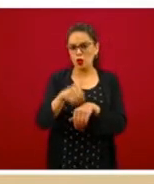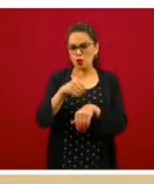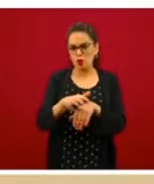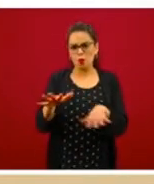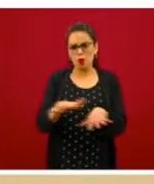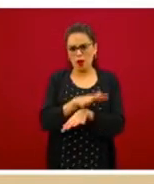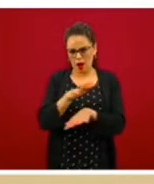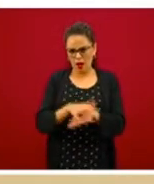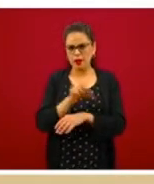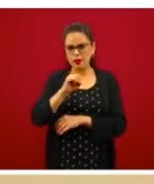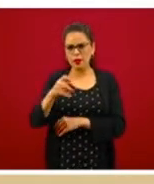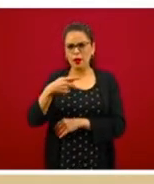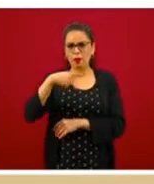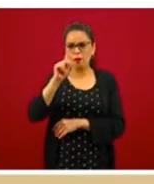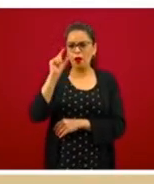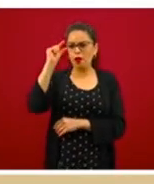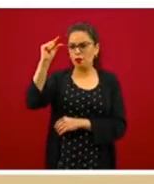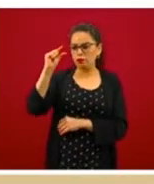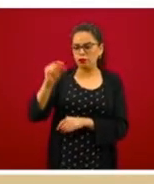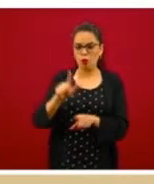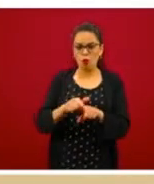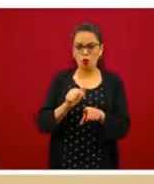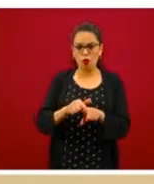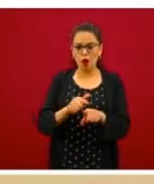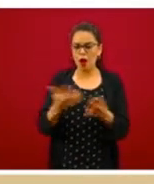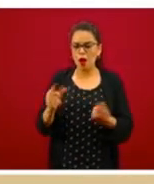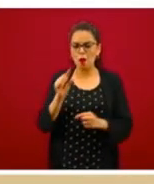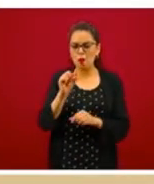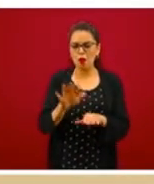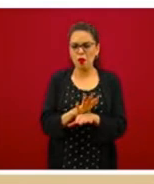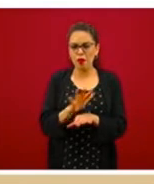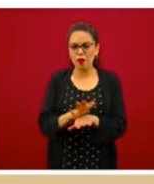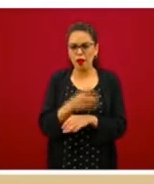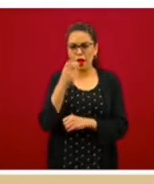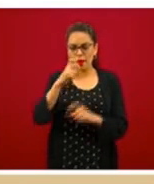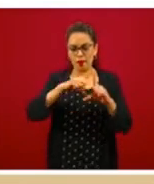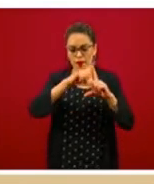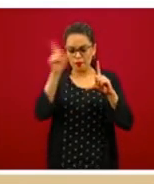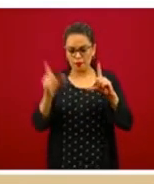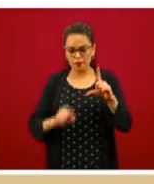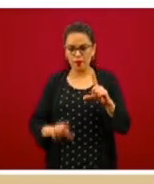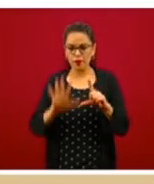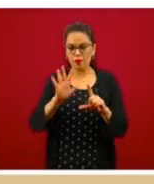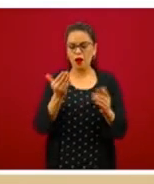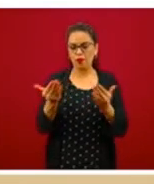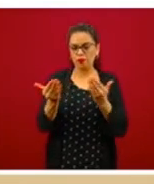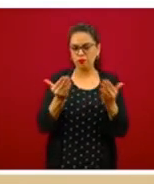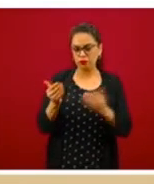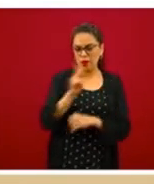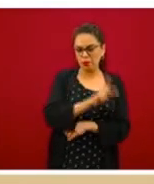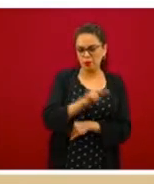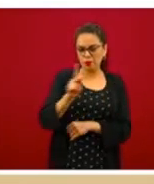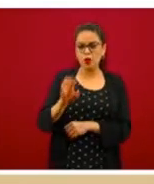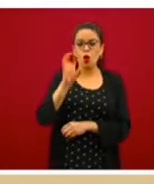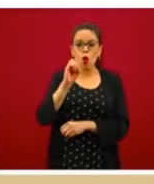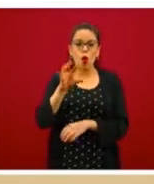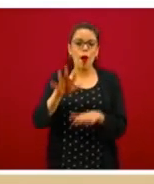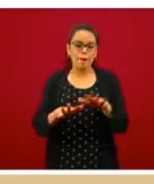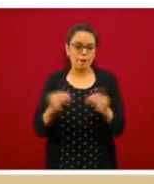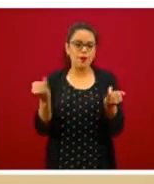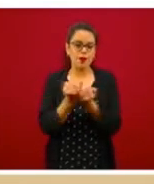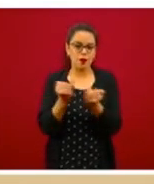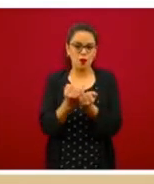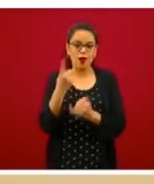that continues to be similar to the previous ones. We don't expect it to change on the short term. We can see